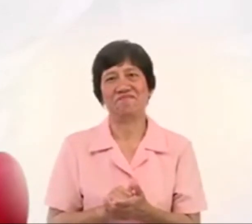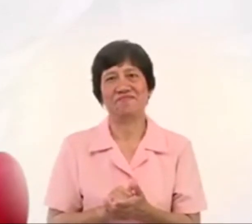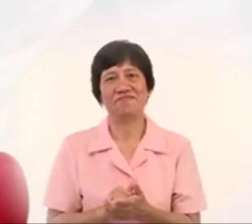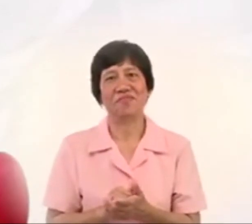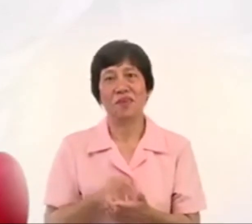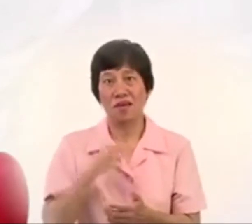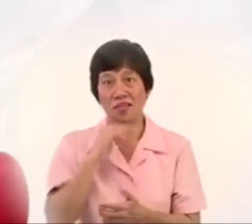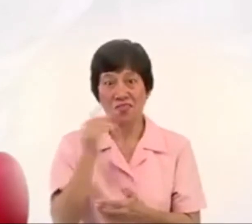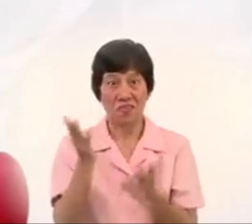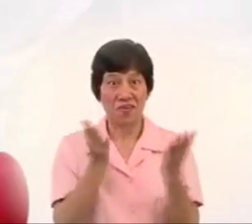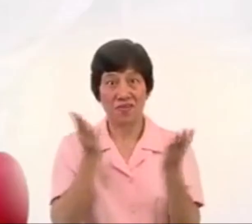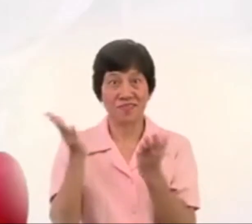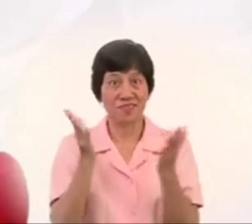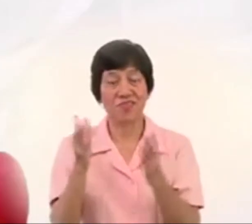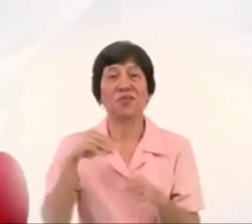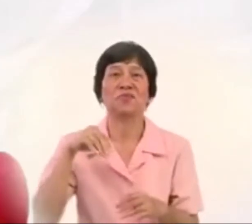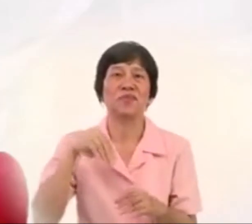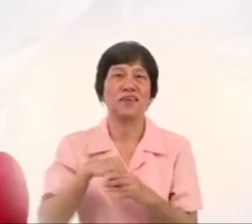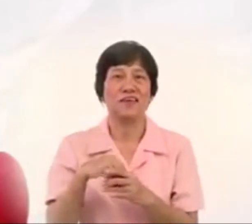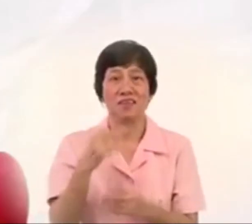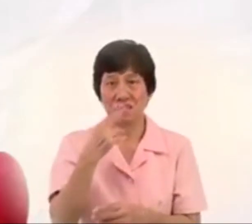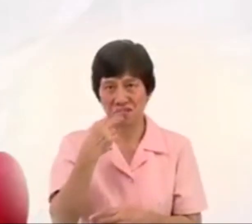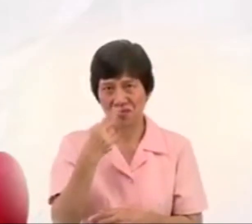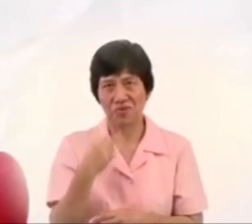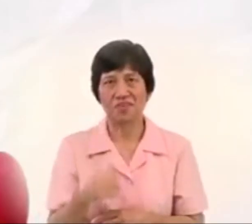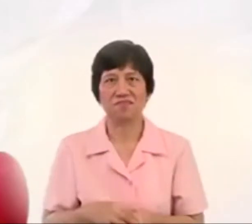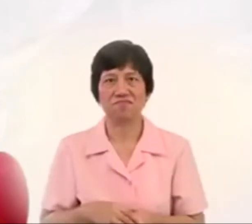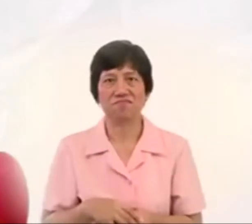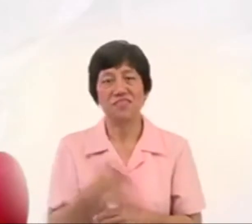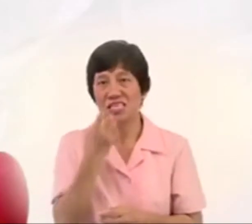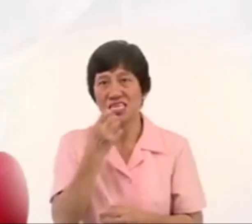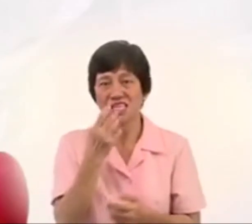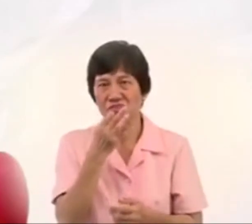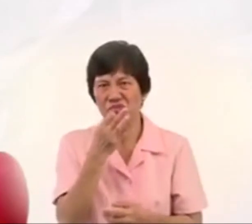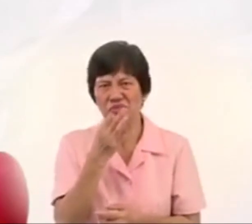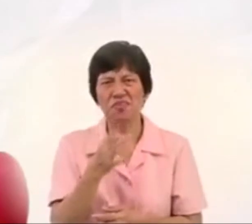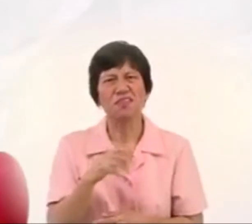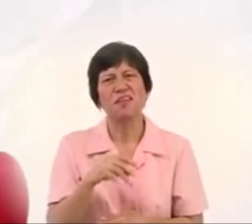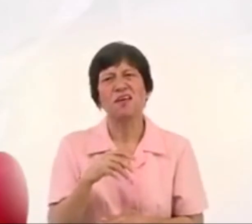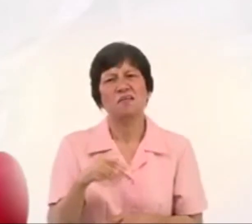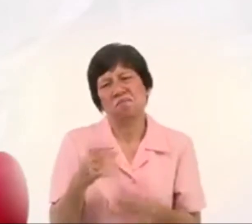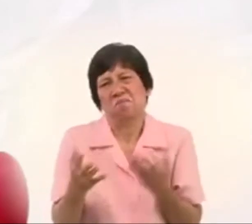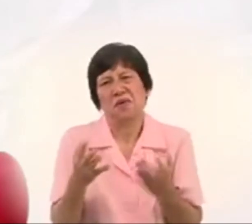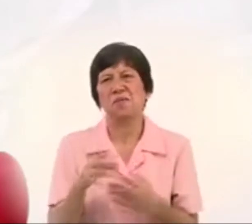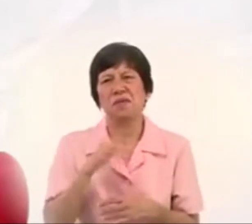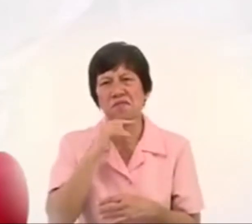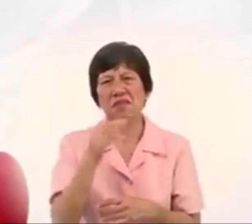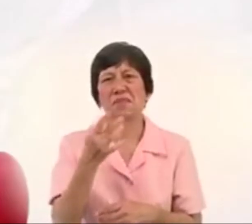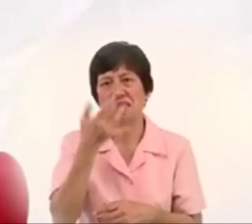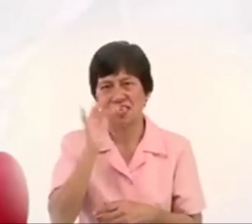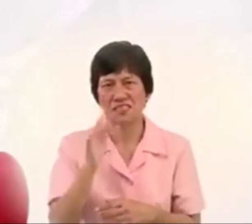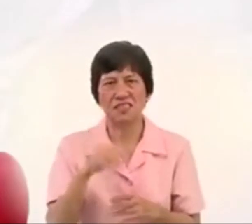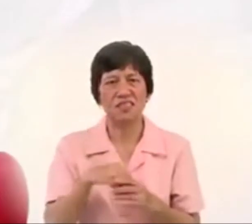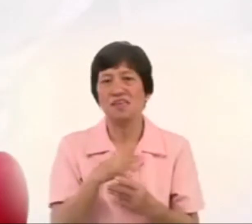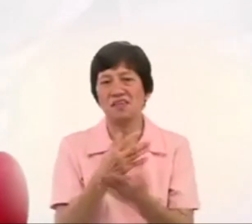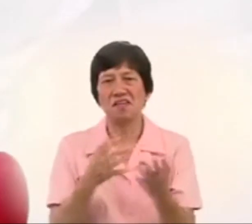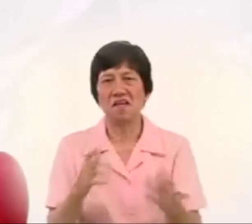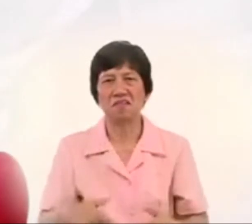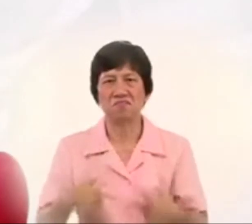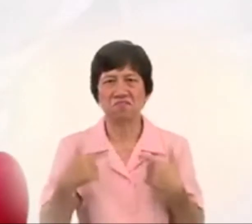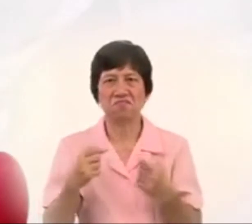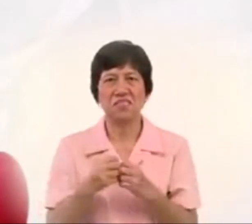that is not served in their restaurant and eating food that probably they have never tasted in their lives, even